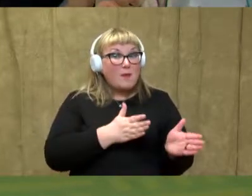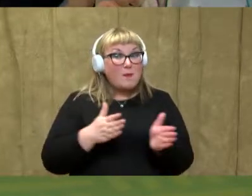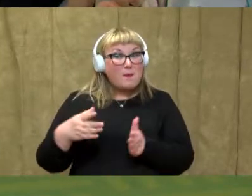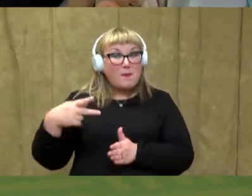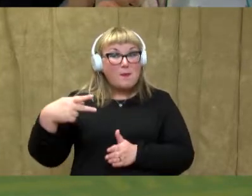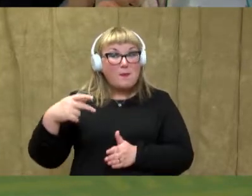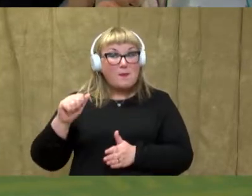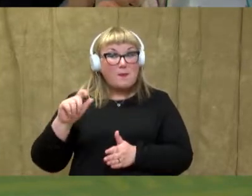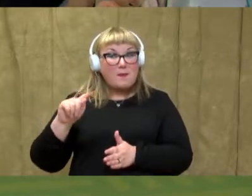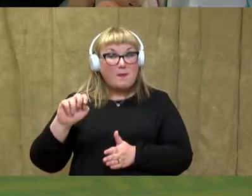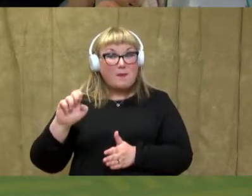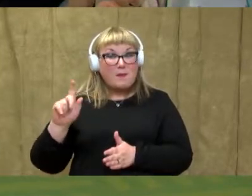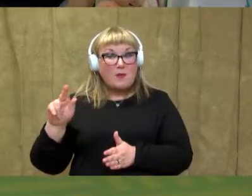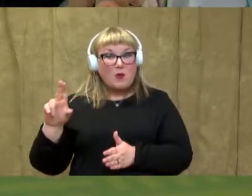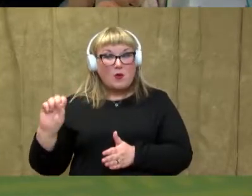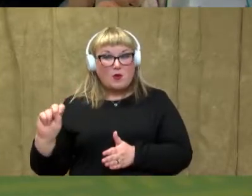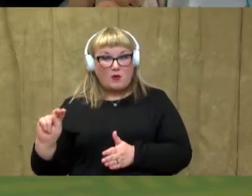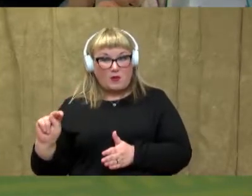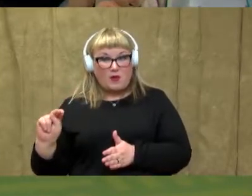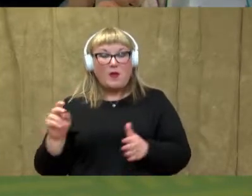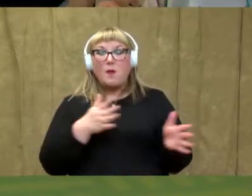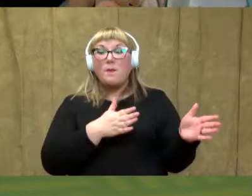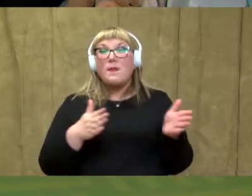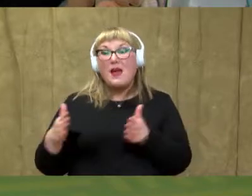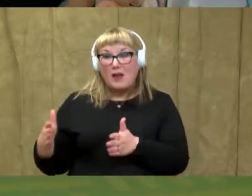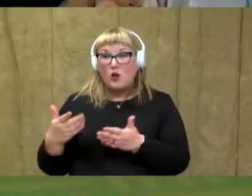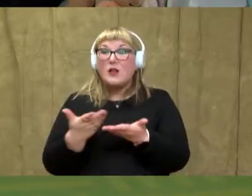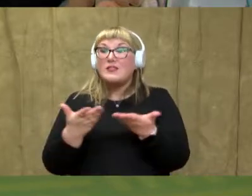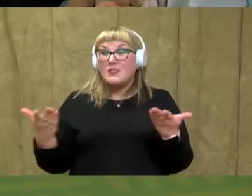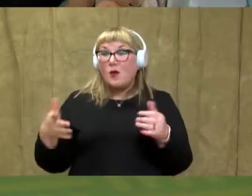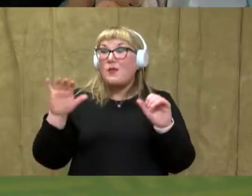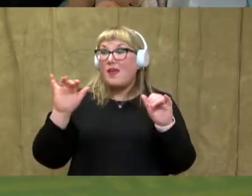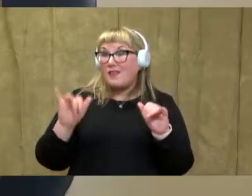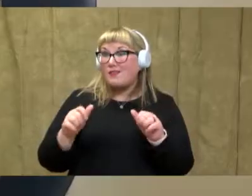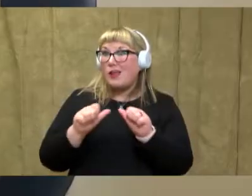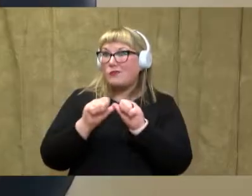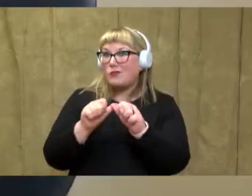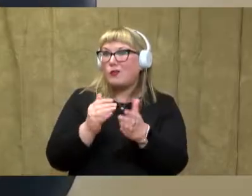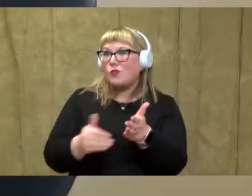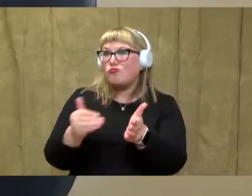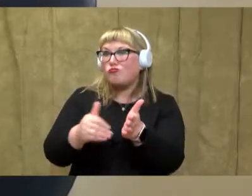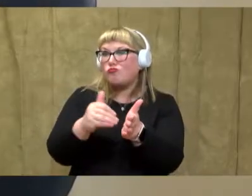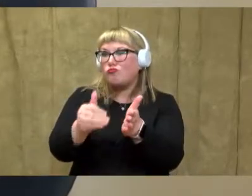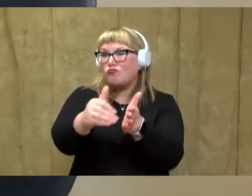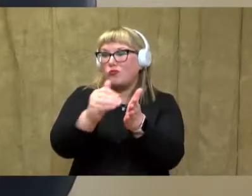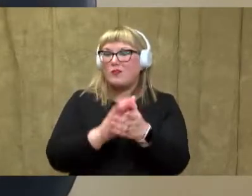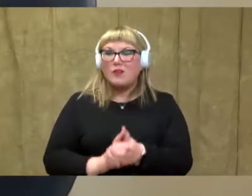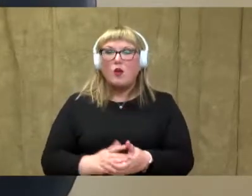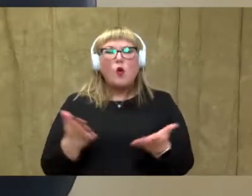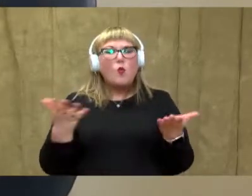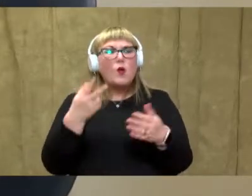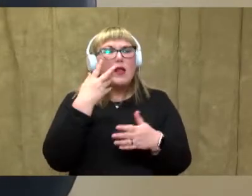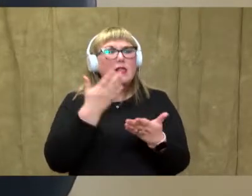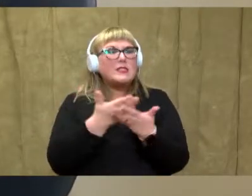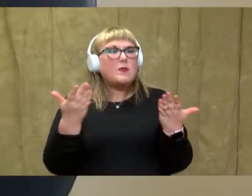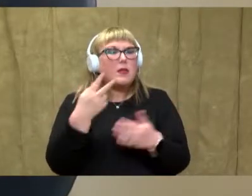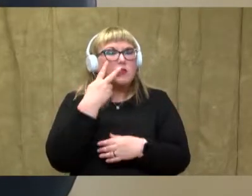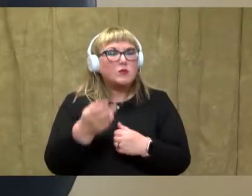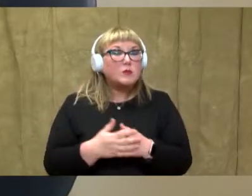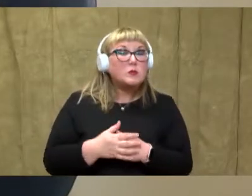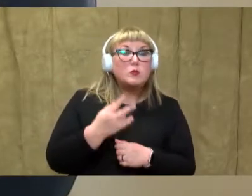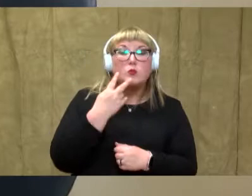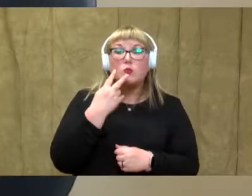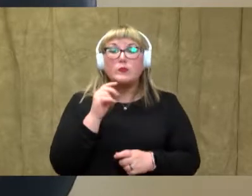keeps repeating itself. And we know, Miss Harris, what is something else that you see with these wings? I